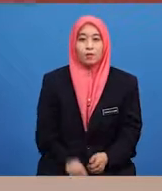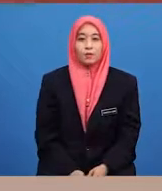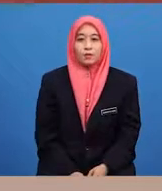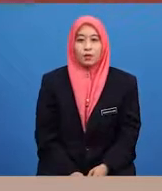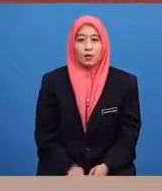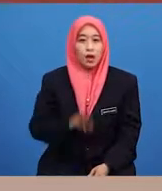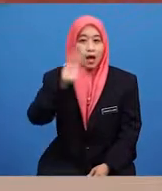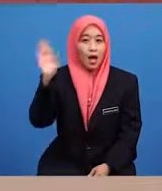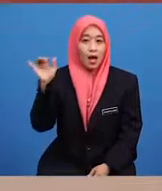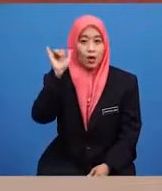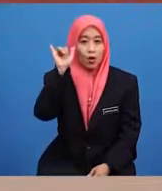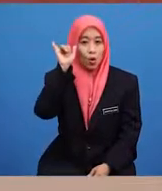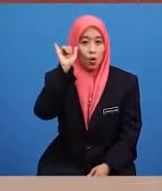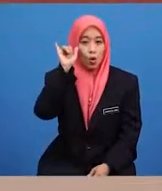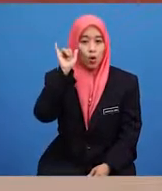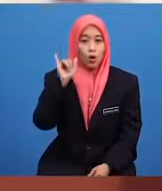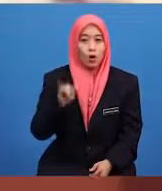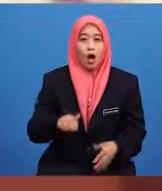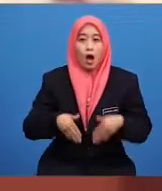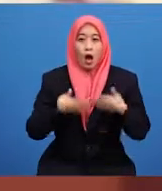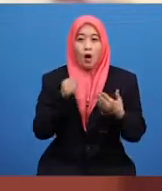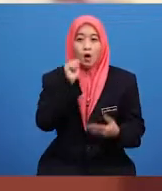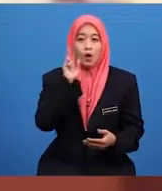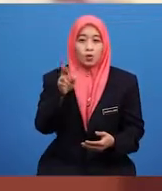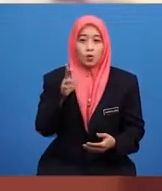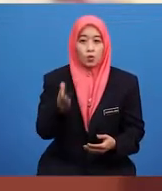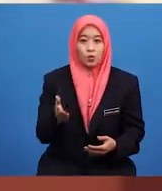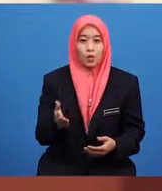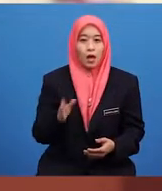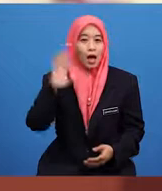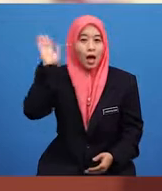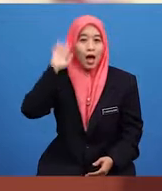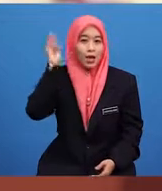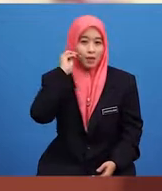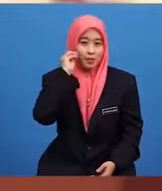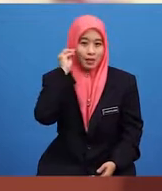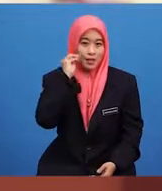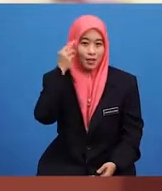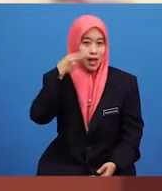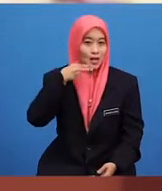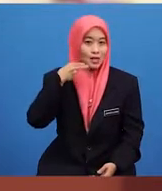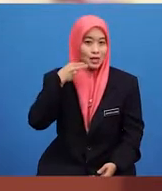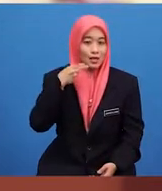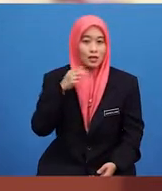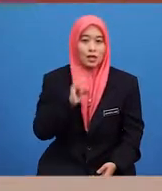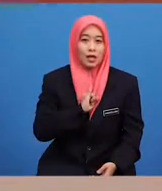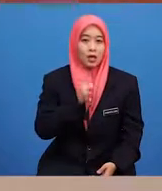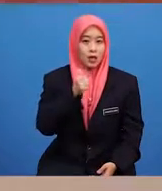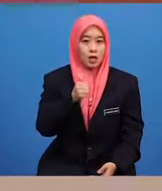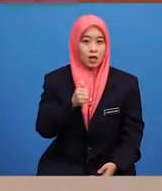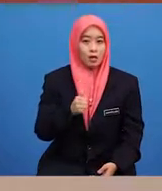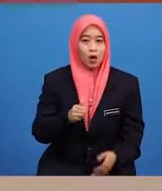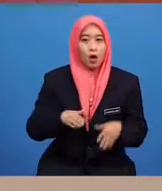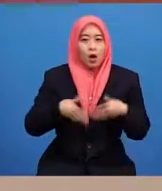Hi, Yolo! How are you? Hi, Miss Hazrin. I'm good. What about you?